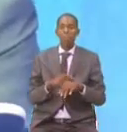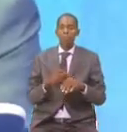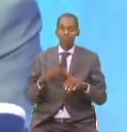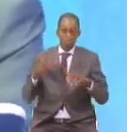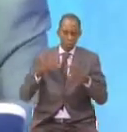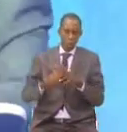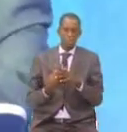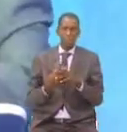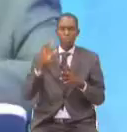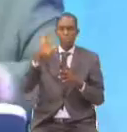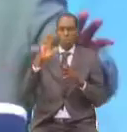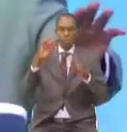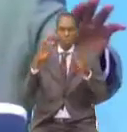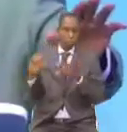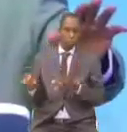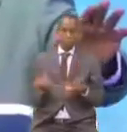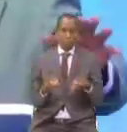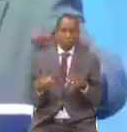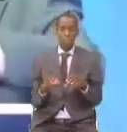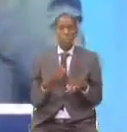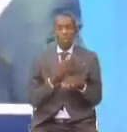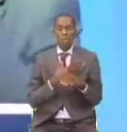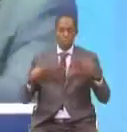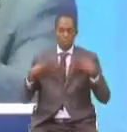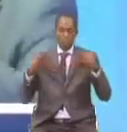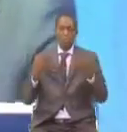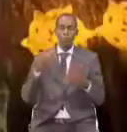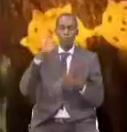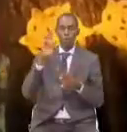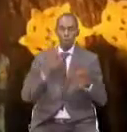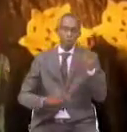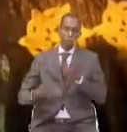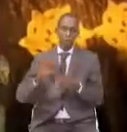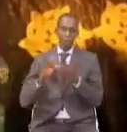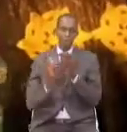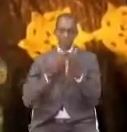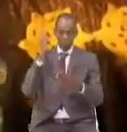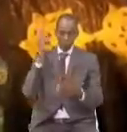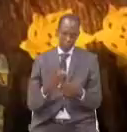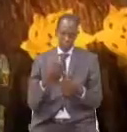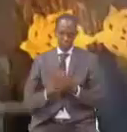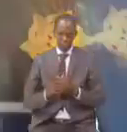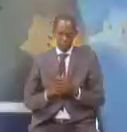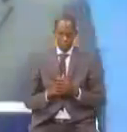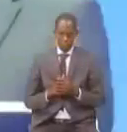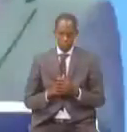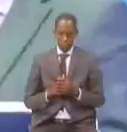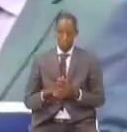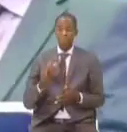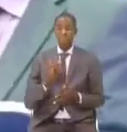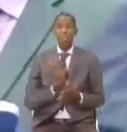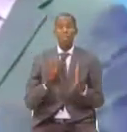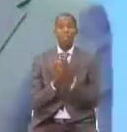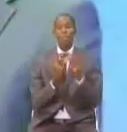supernatural action, and heal your people in Jesus' name. I pray,